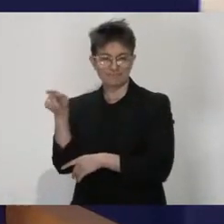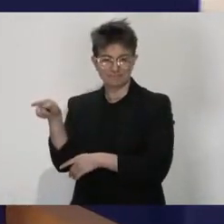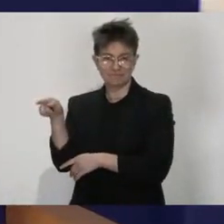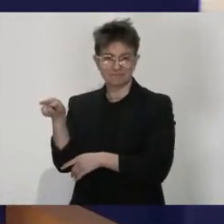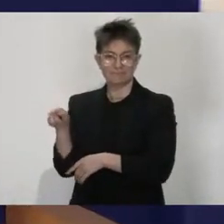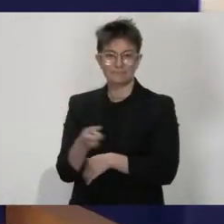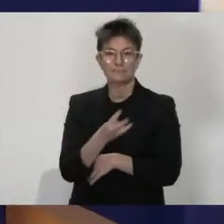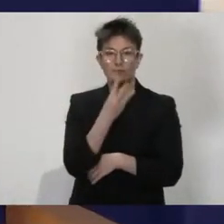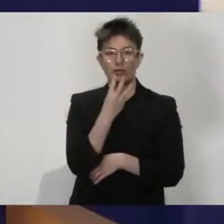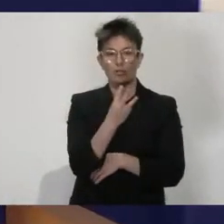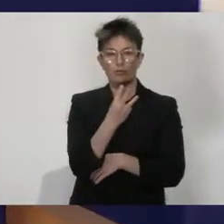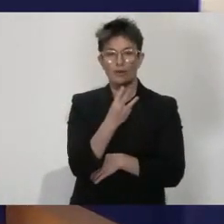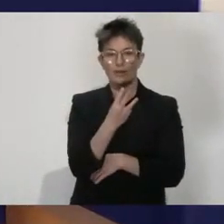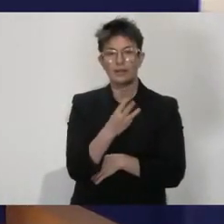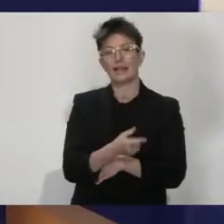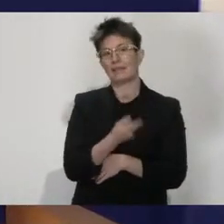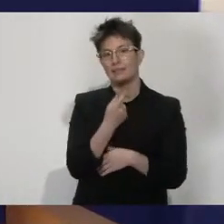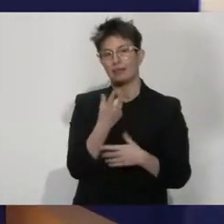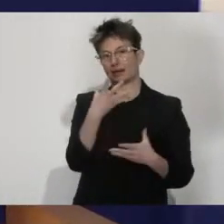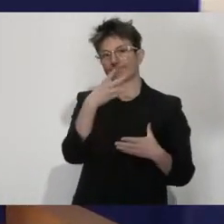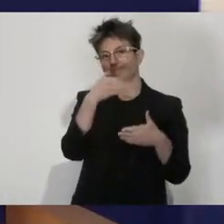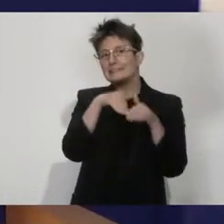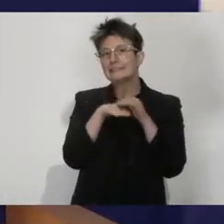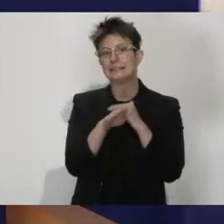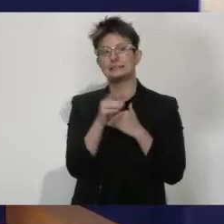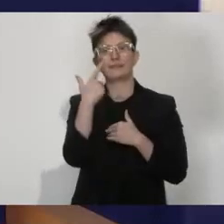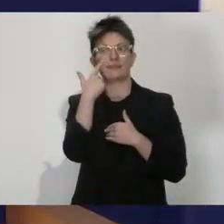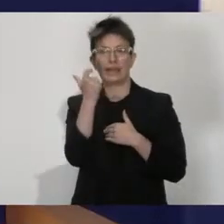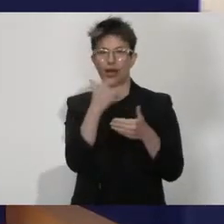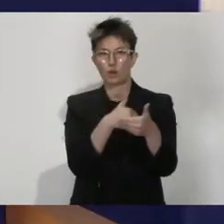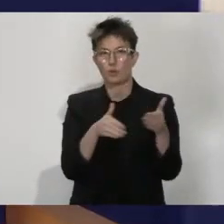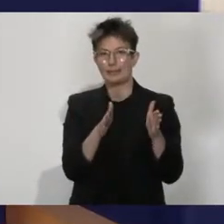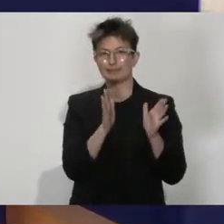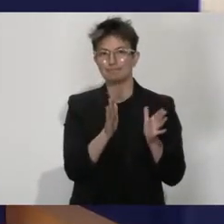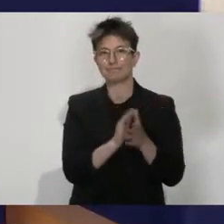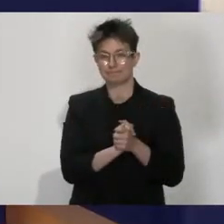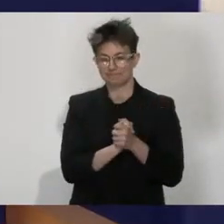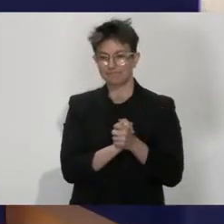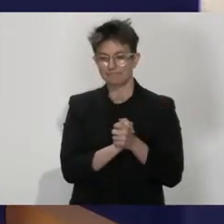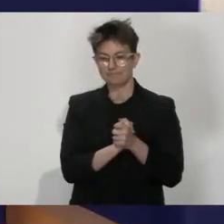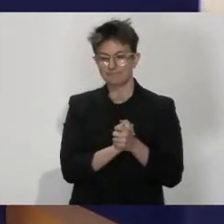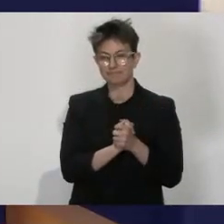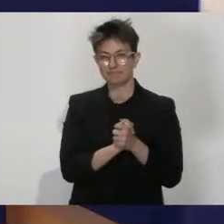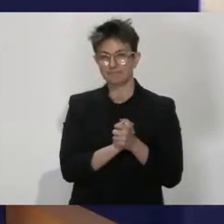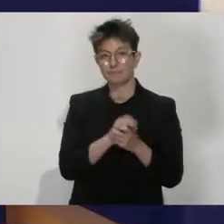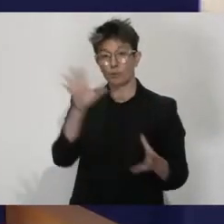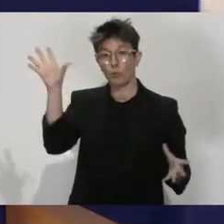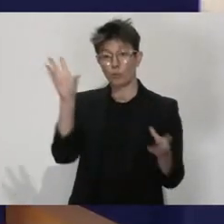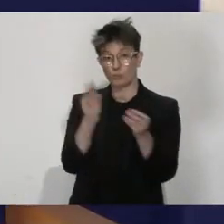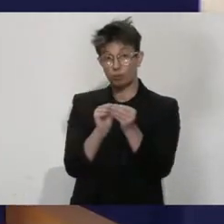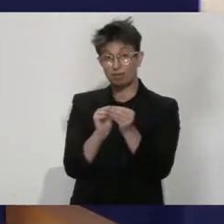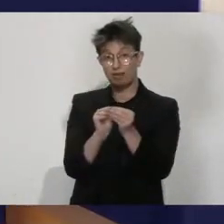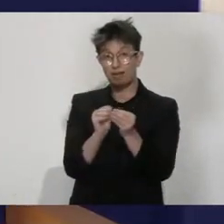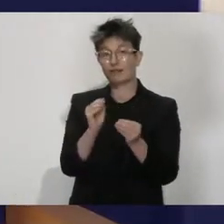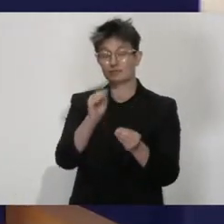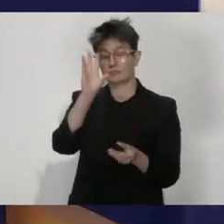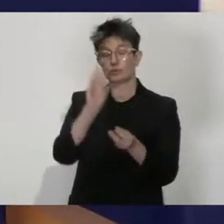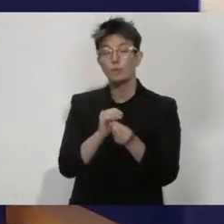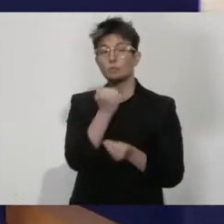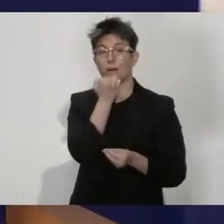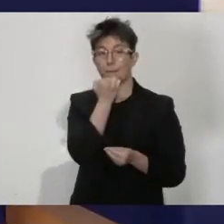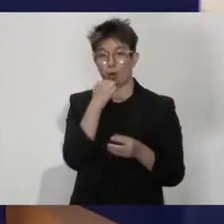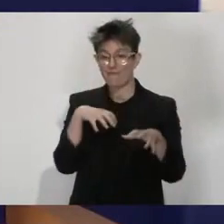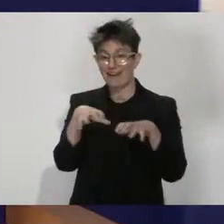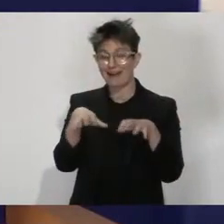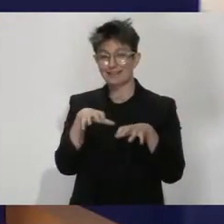7 previously reported cases who are now considered to have recovered, bringing the total number of active cases to